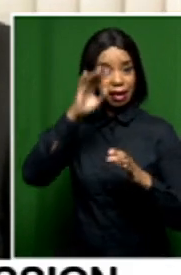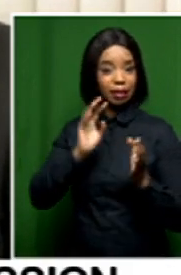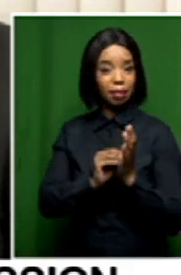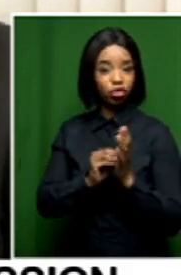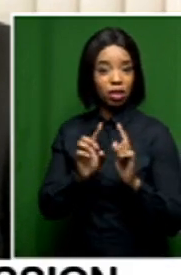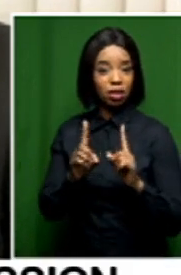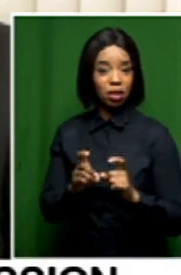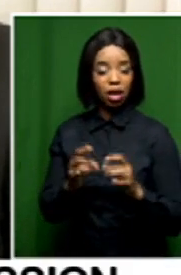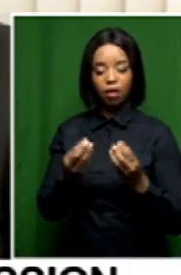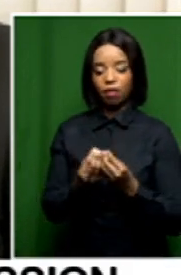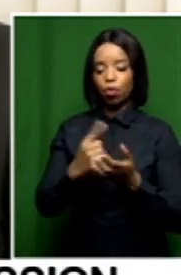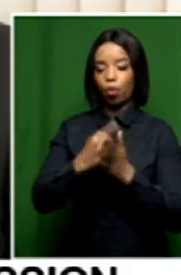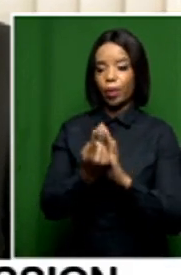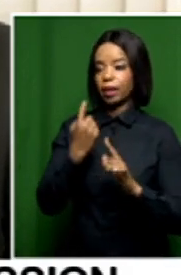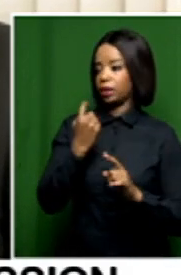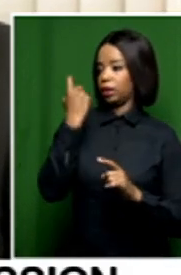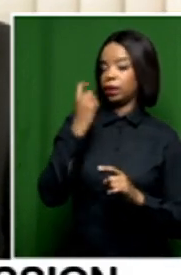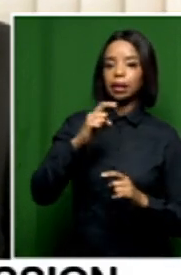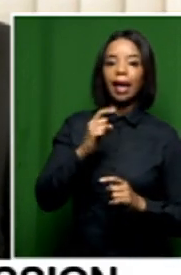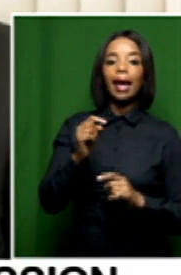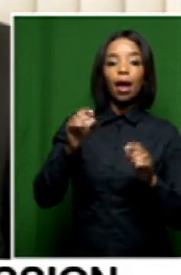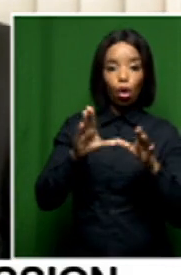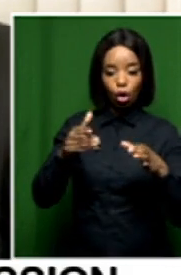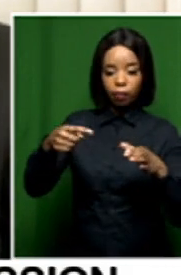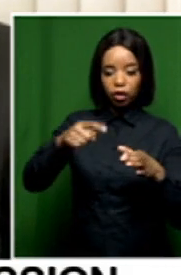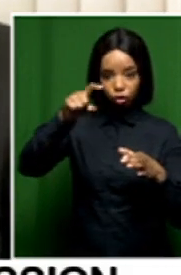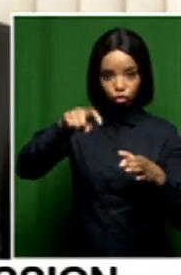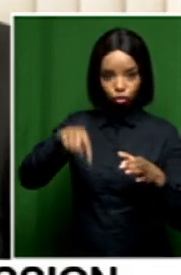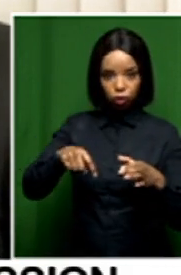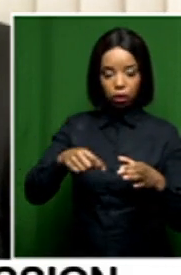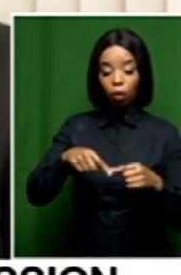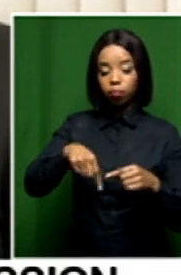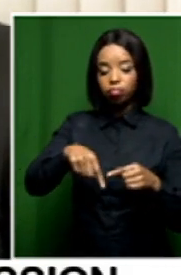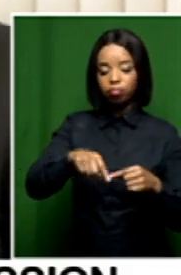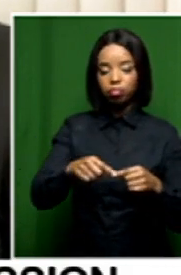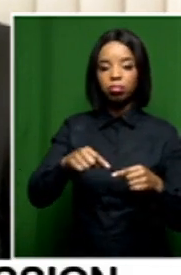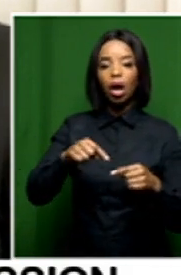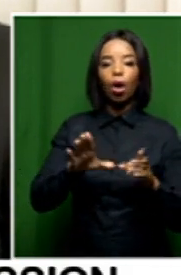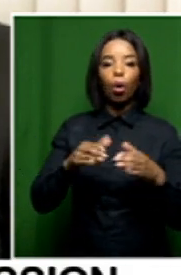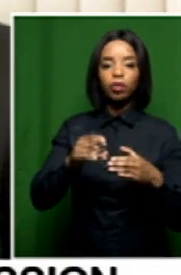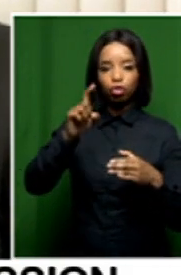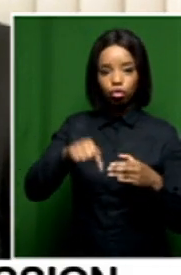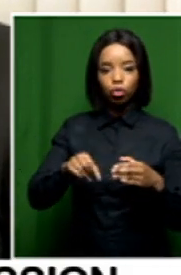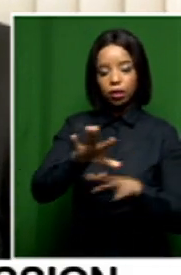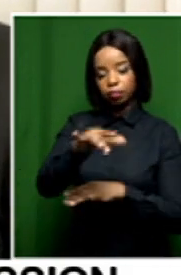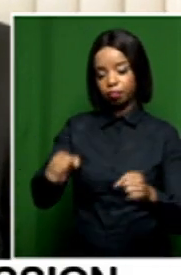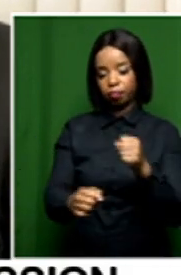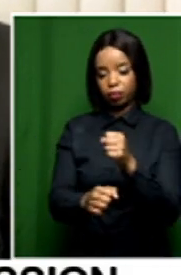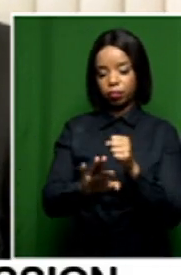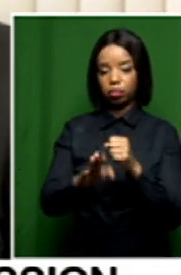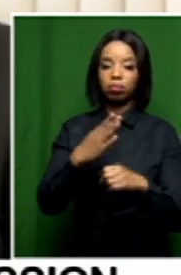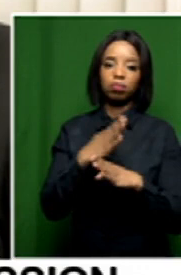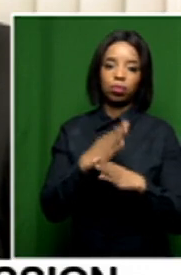Commission is expected to wrap its work on the 31st of December. So all in all, was this a